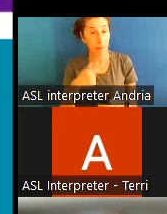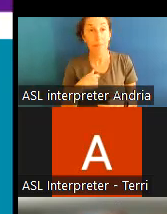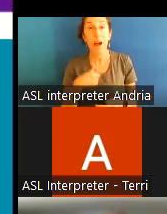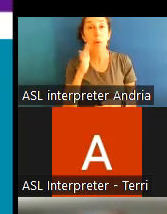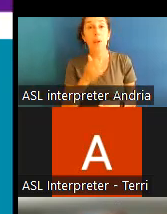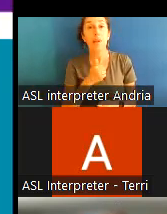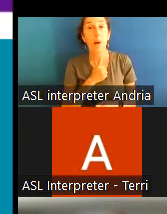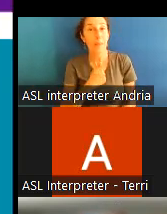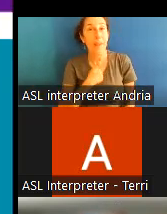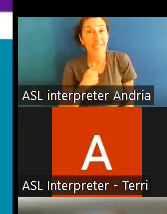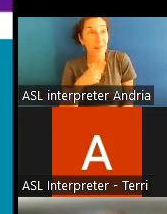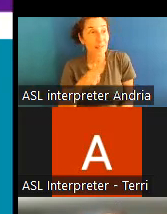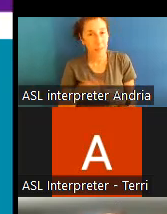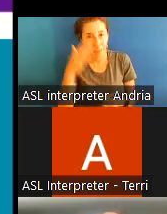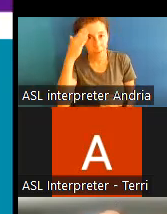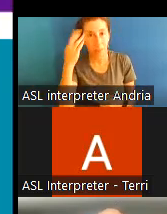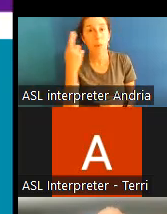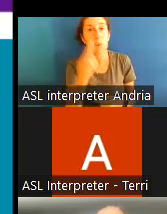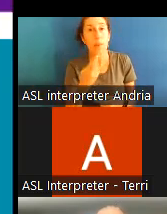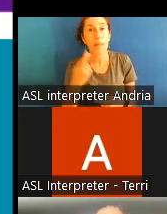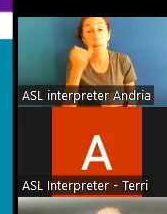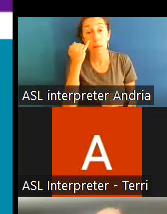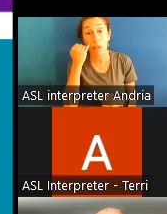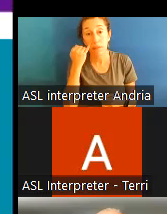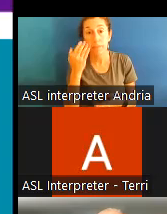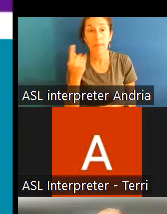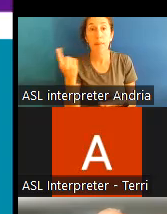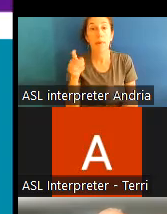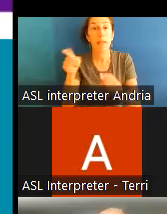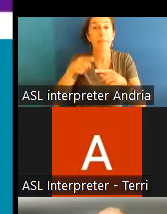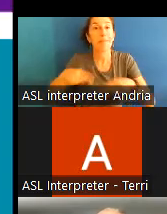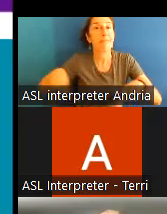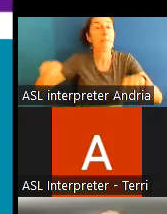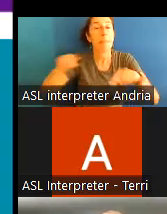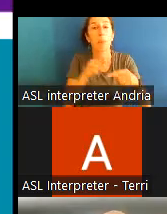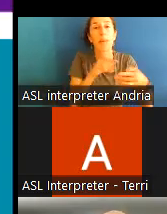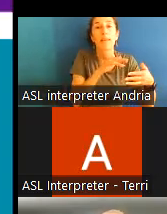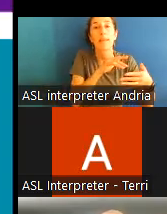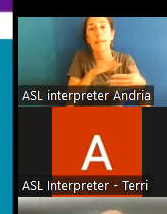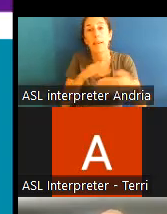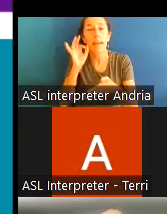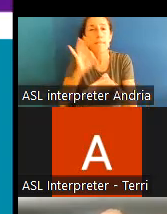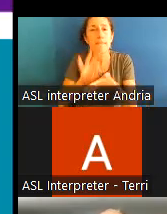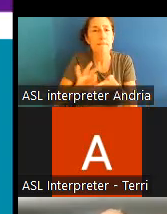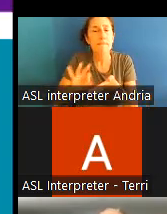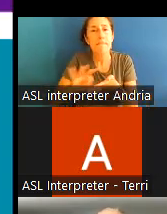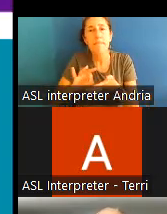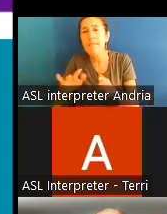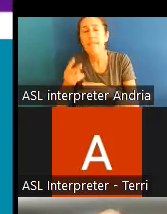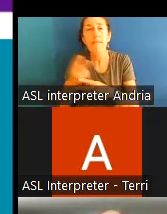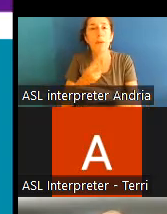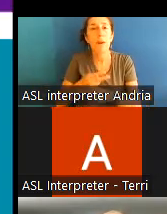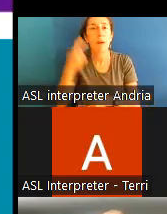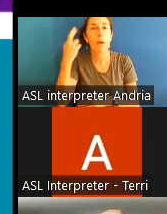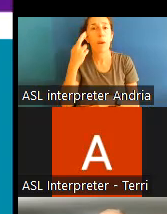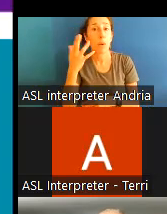to do a study and be like, this is what we're going to look at. We want to look at this and try to figure out why this